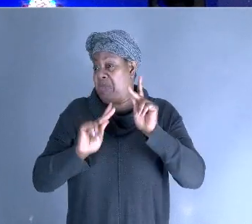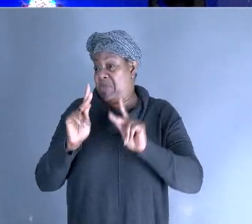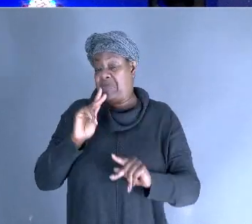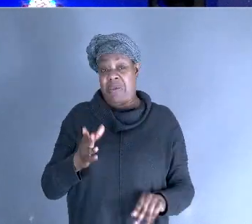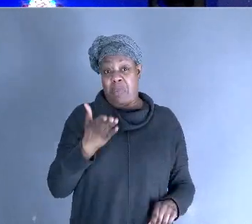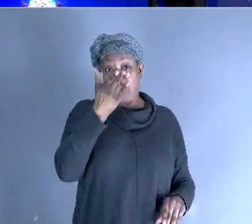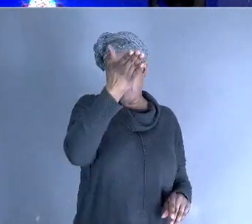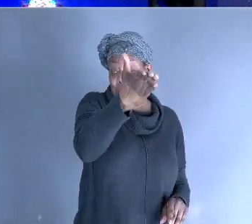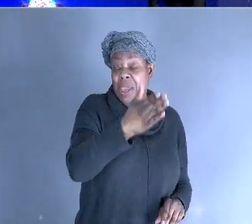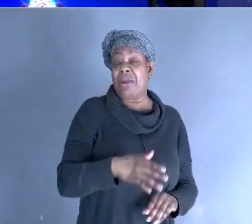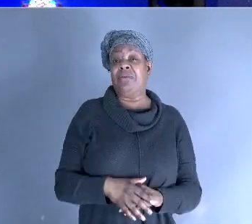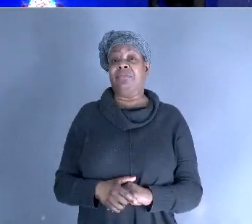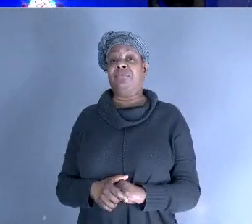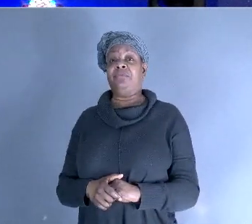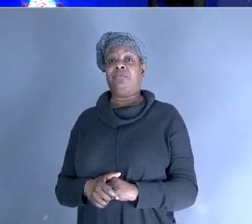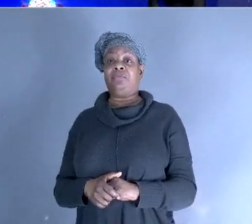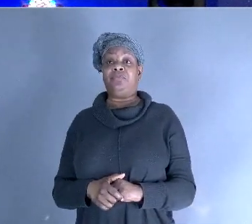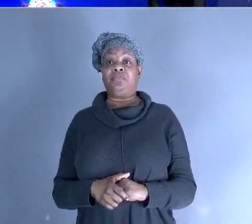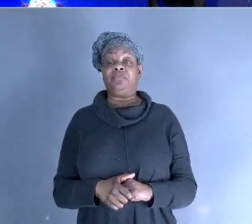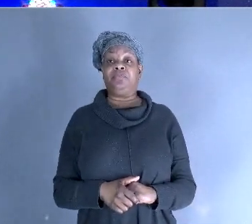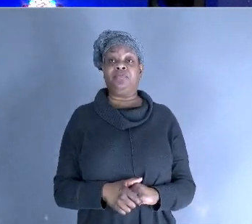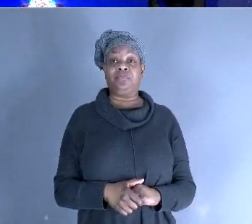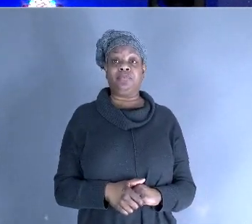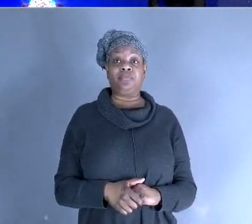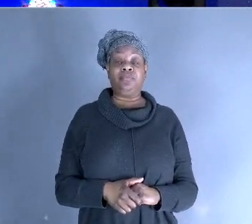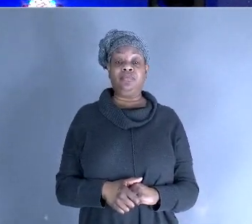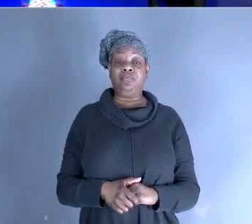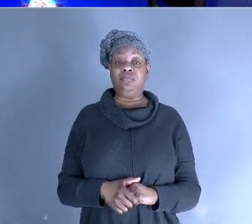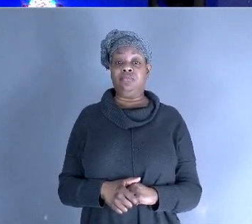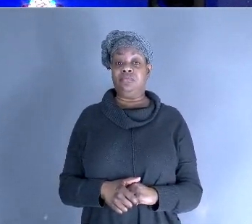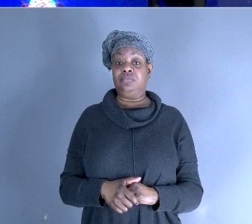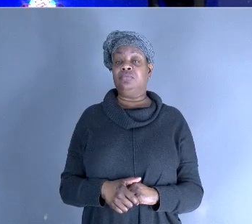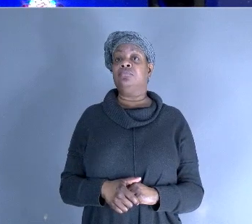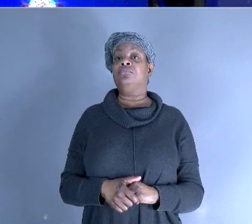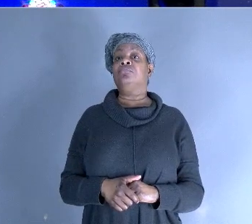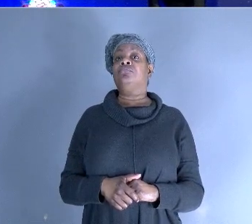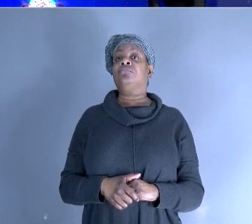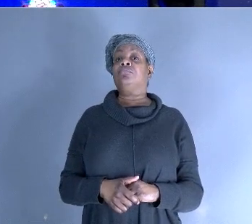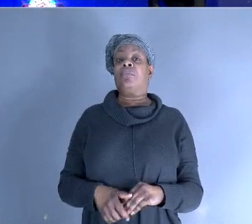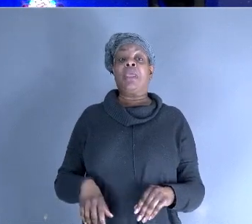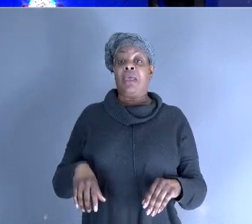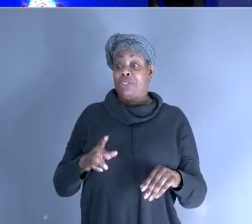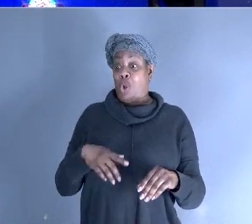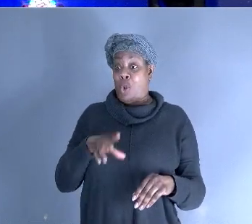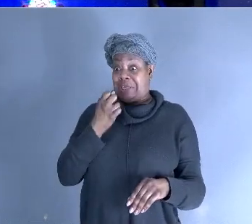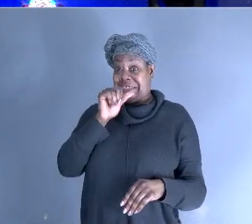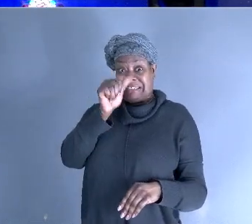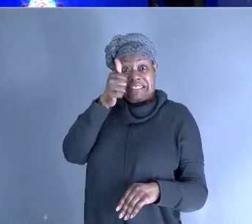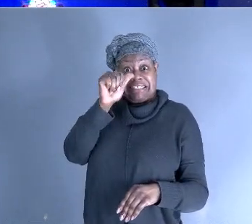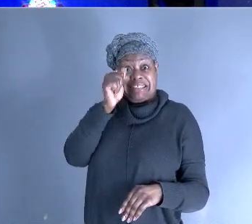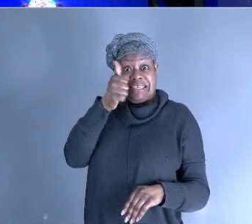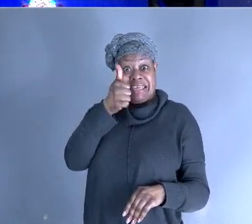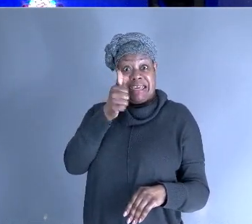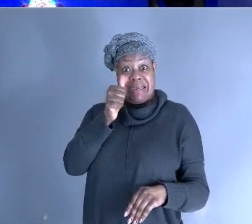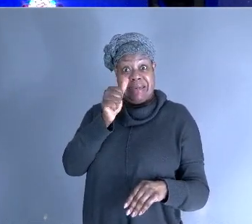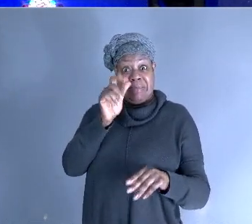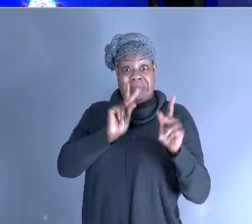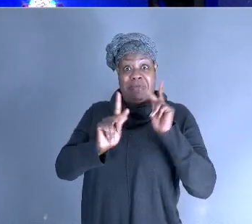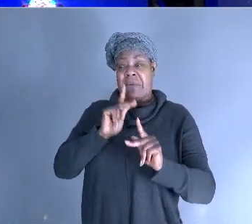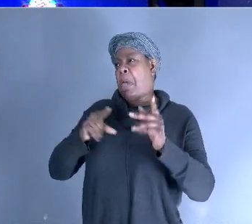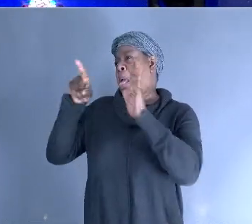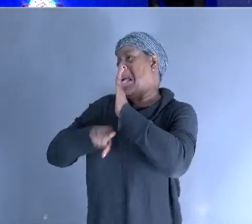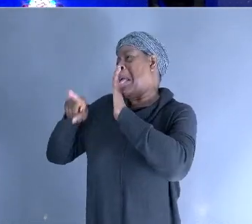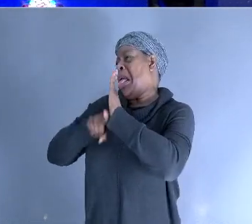The Brocktonites live near the sea along the Jordan. Then Caleb stood up and he said,